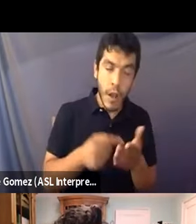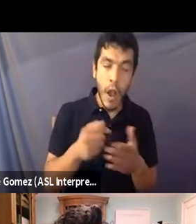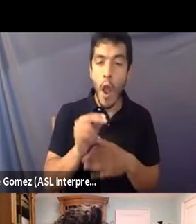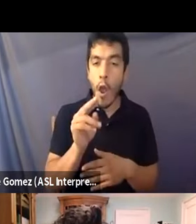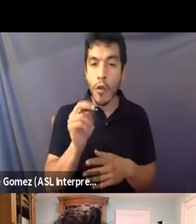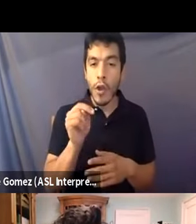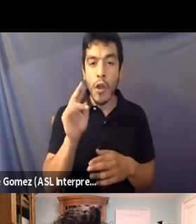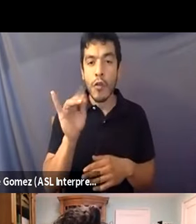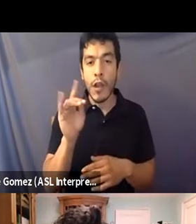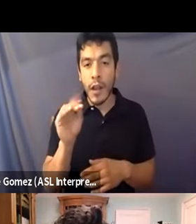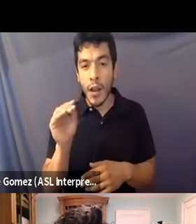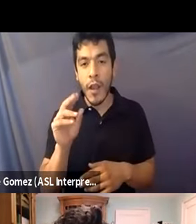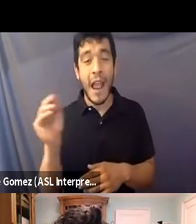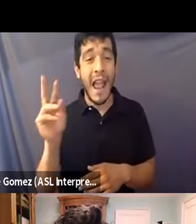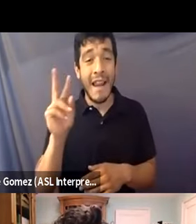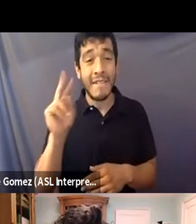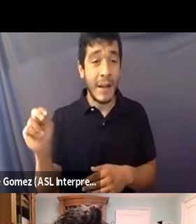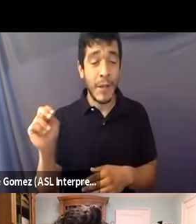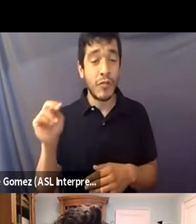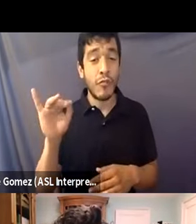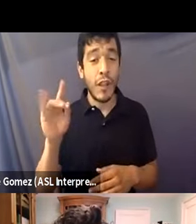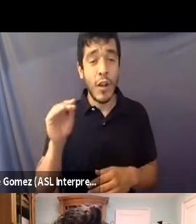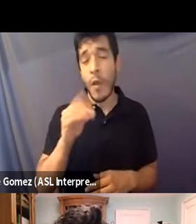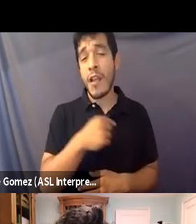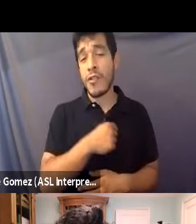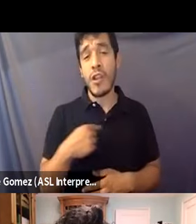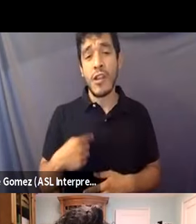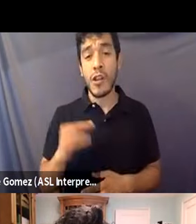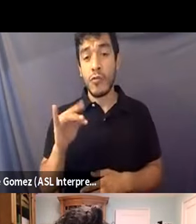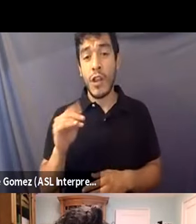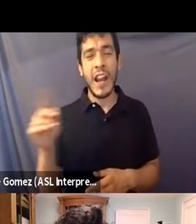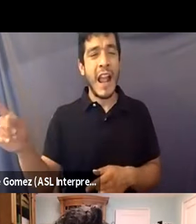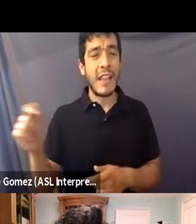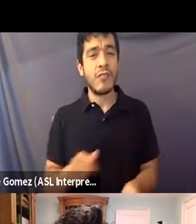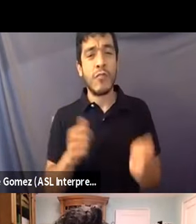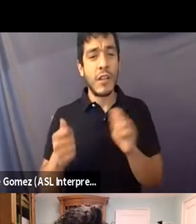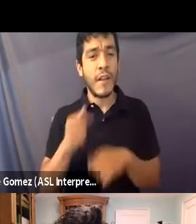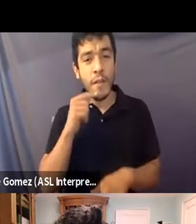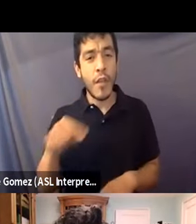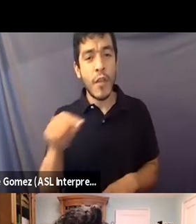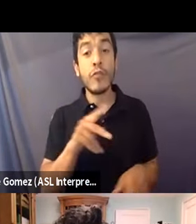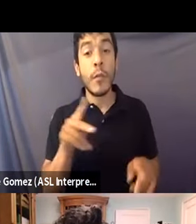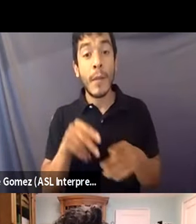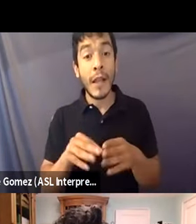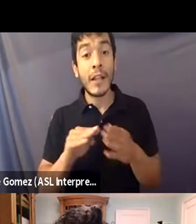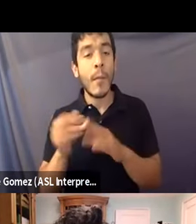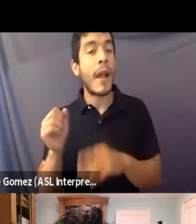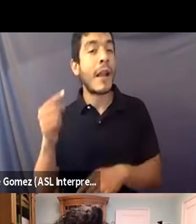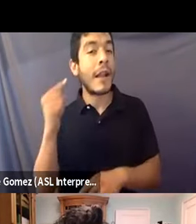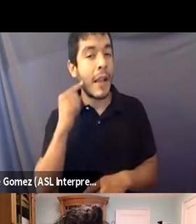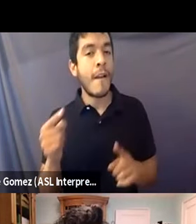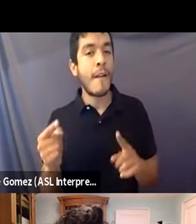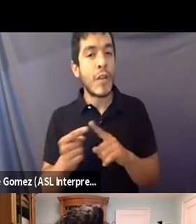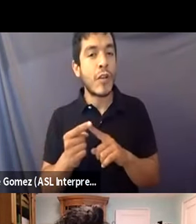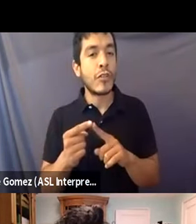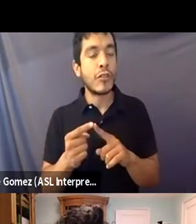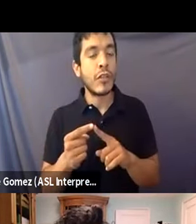Vietnamese radio, and Chinese radio. Um, and we translated for them so that people in the community could hear firsthand why